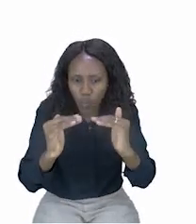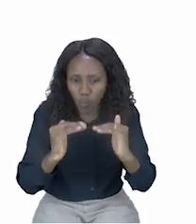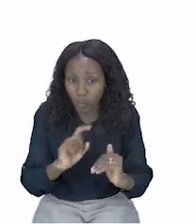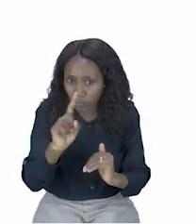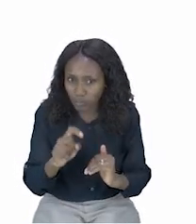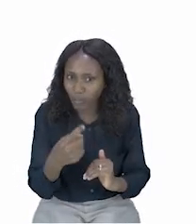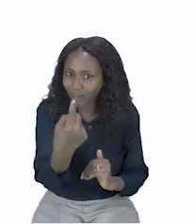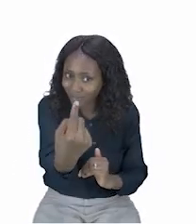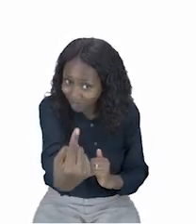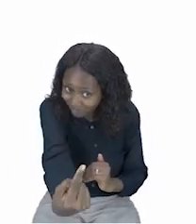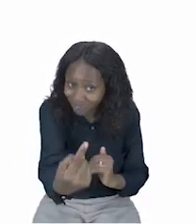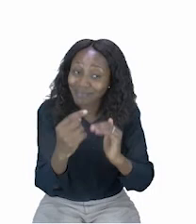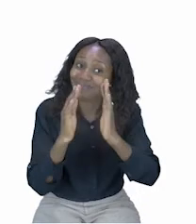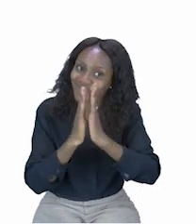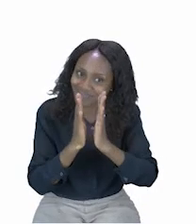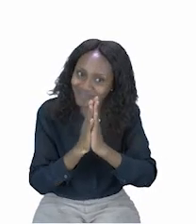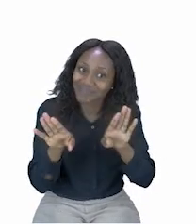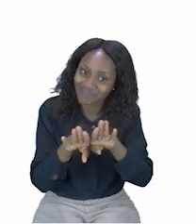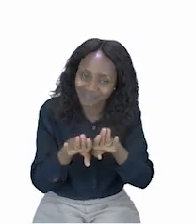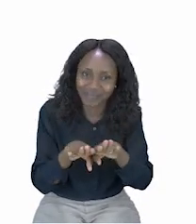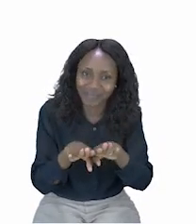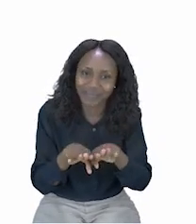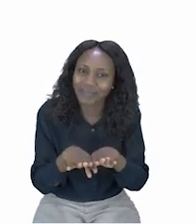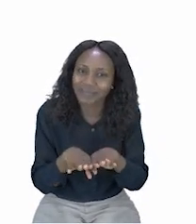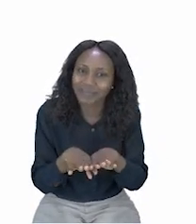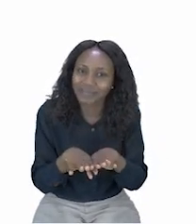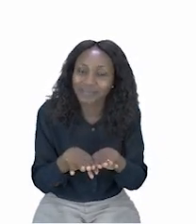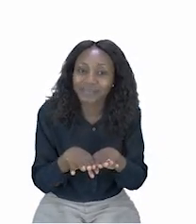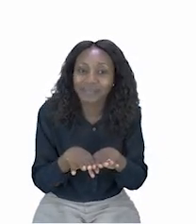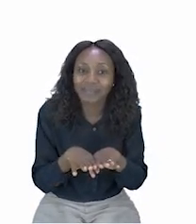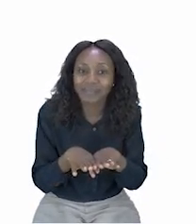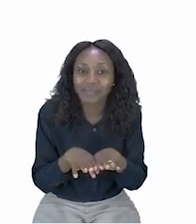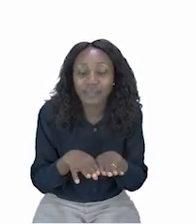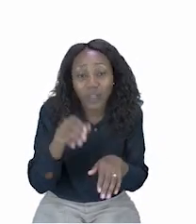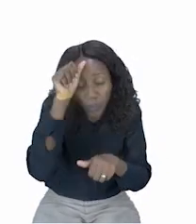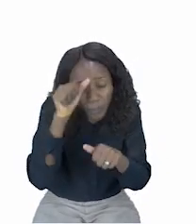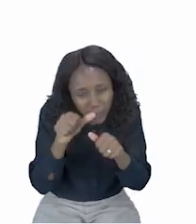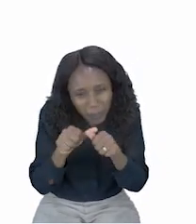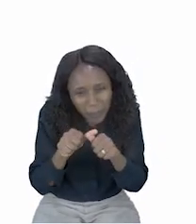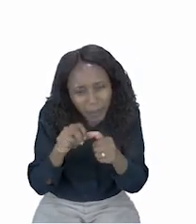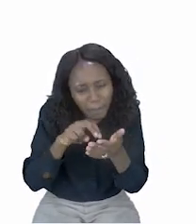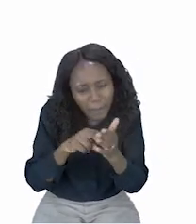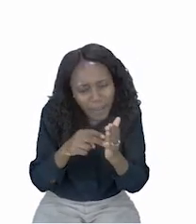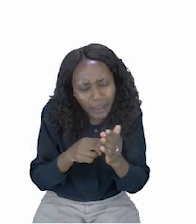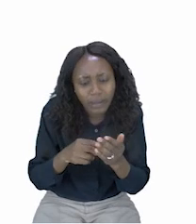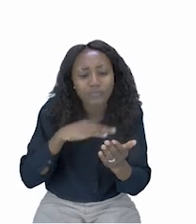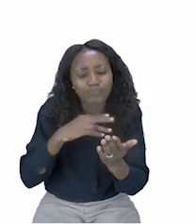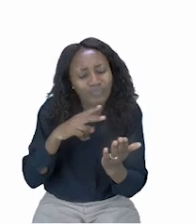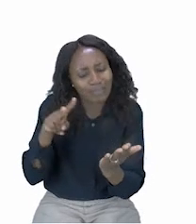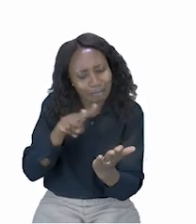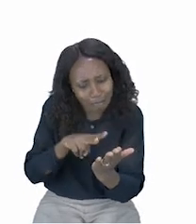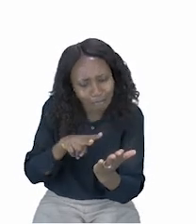do by yourselves. Remember, a comprehension needs to be read 3